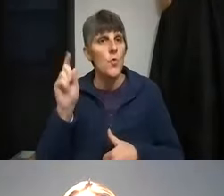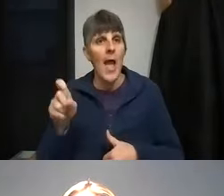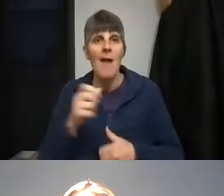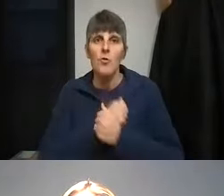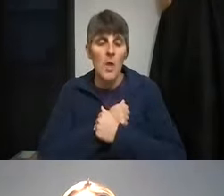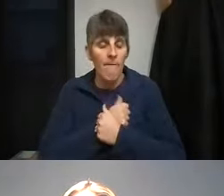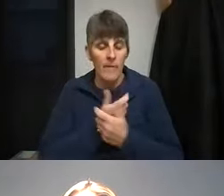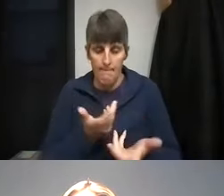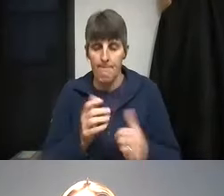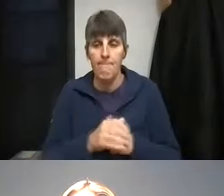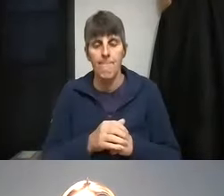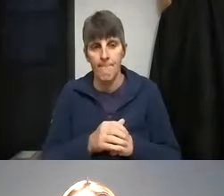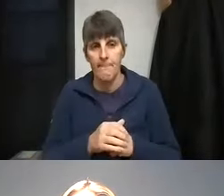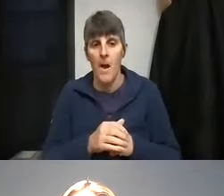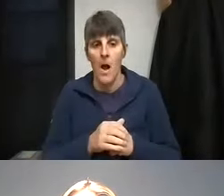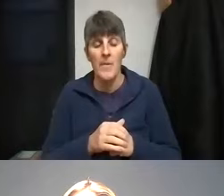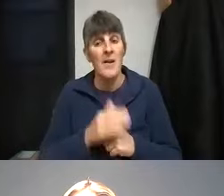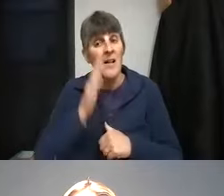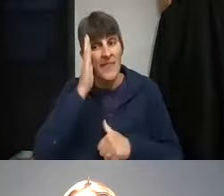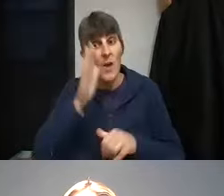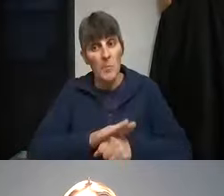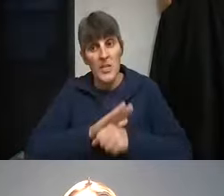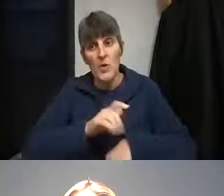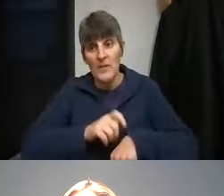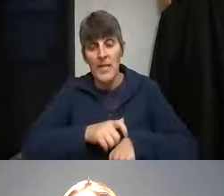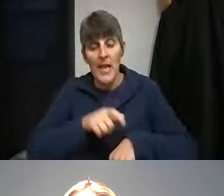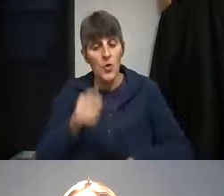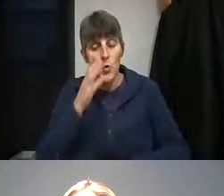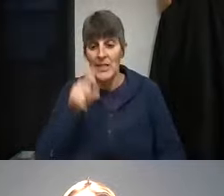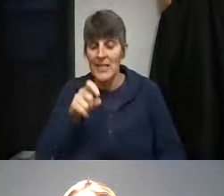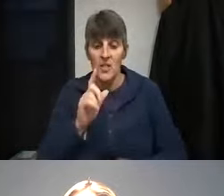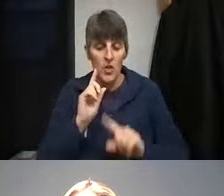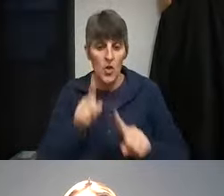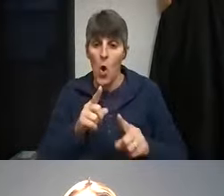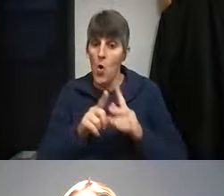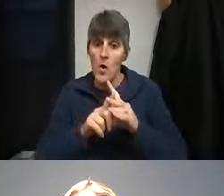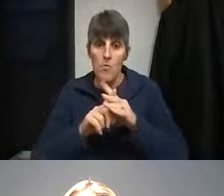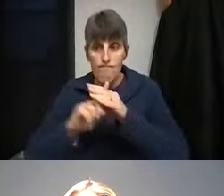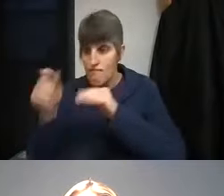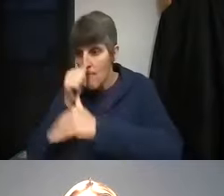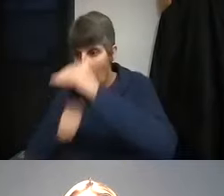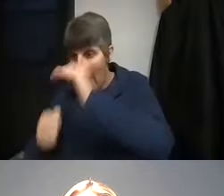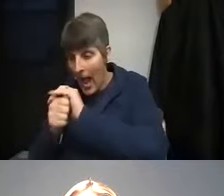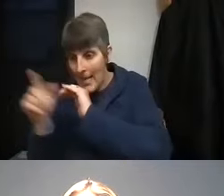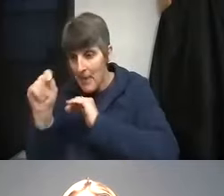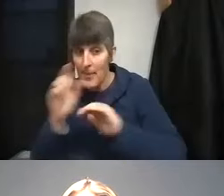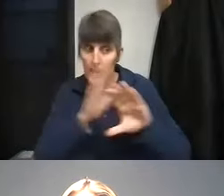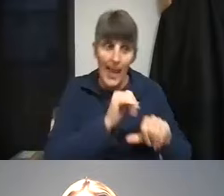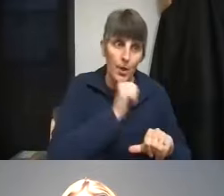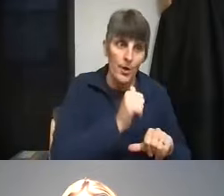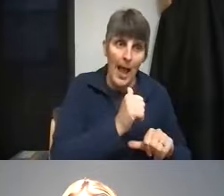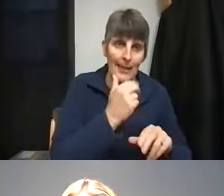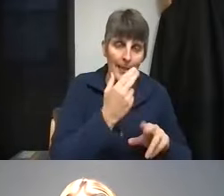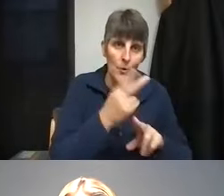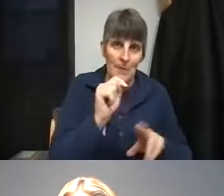them. There's going to be stressful times where you're going to need to go run in the bathroom, pretend that you're using the bathroom, but you're really not